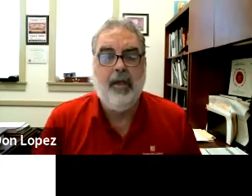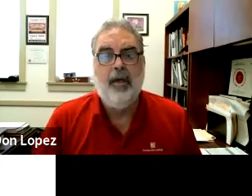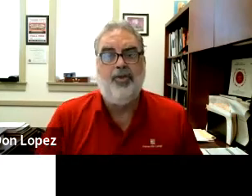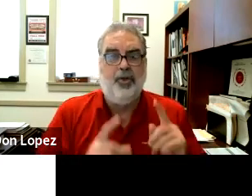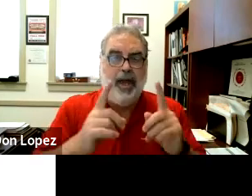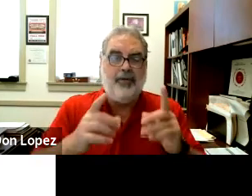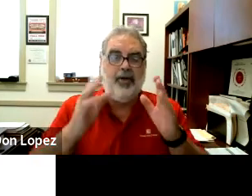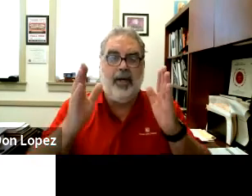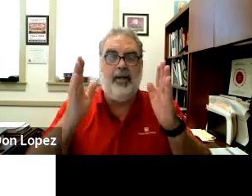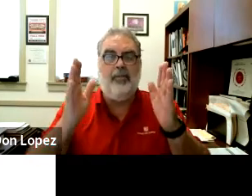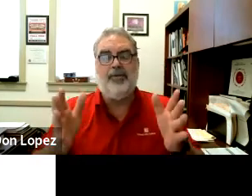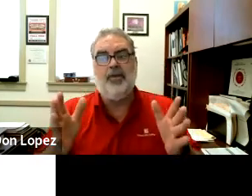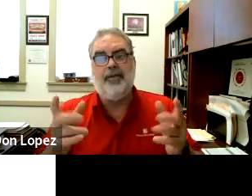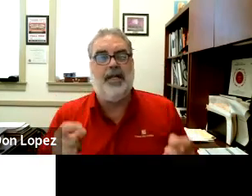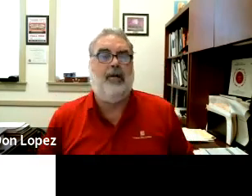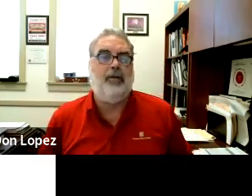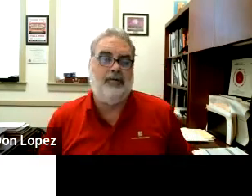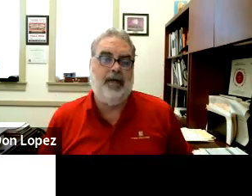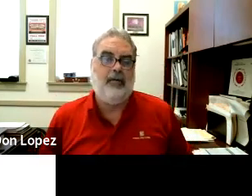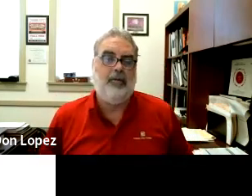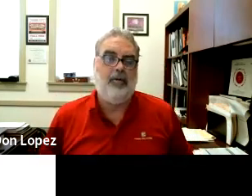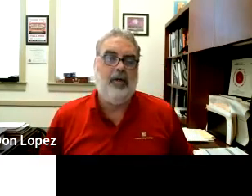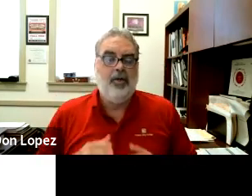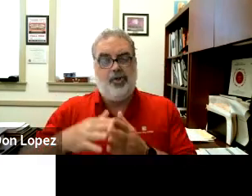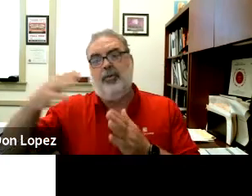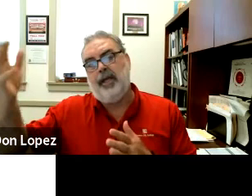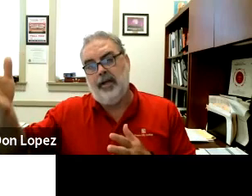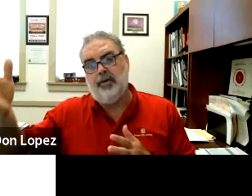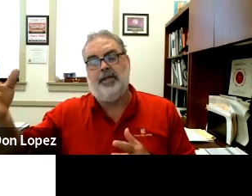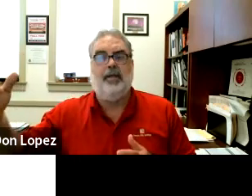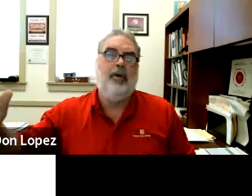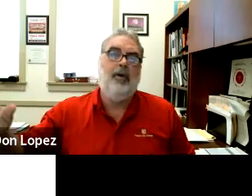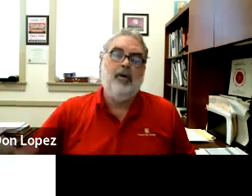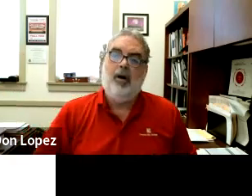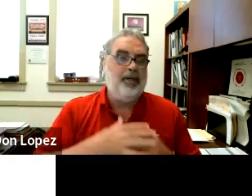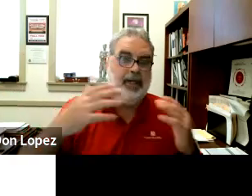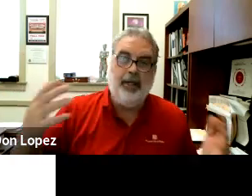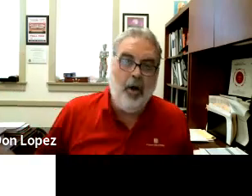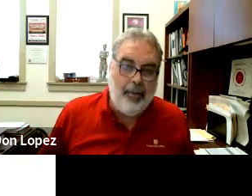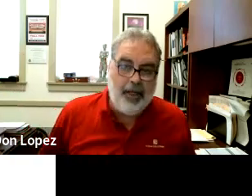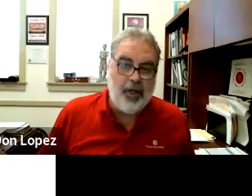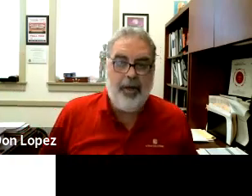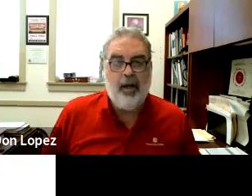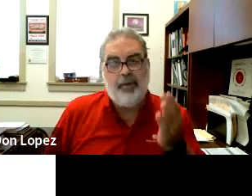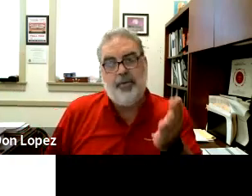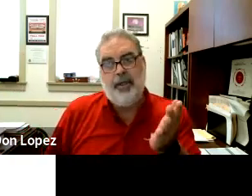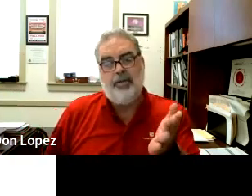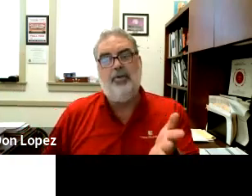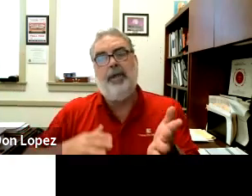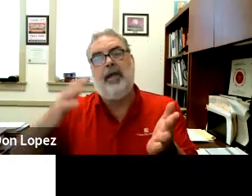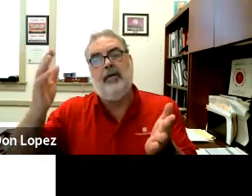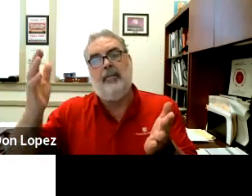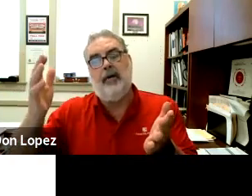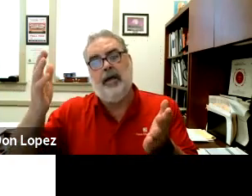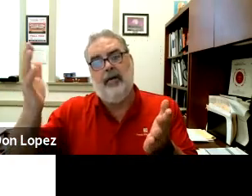effectively. Do we have the correct number of service hours available? Should we increase them? Are we seeing nobody showing up between